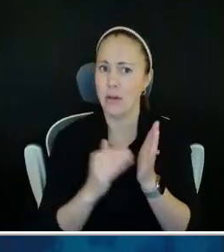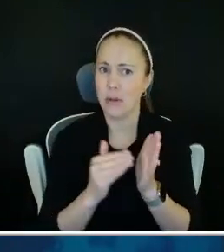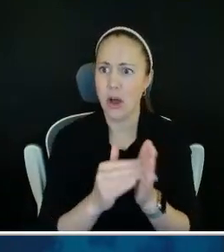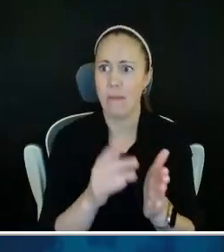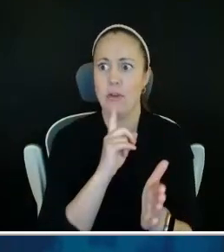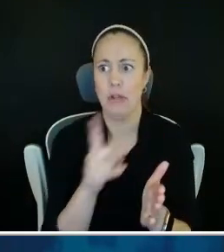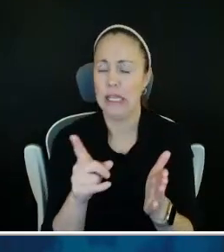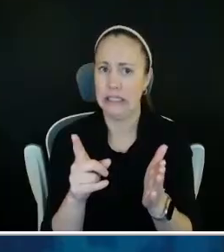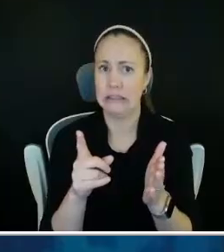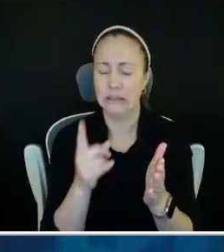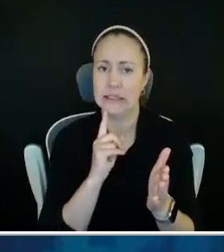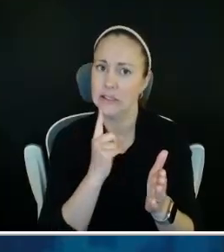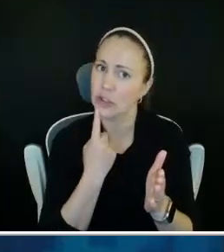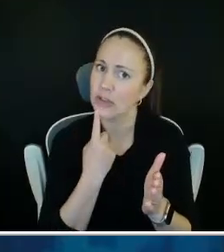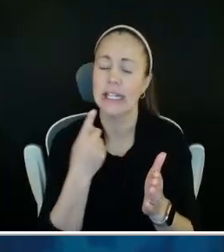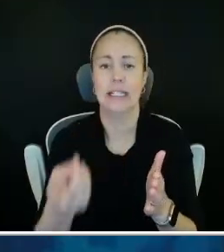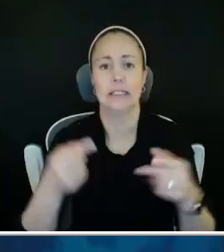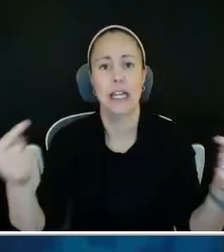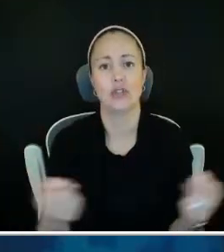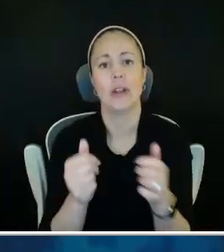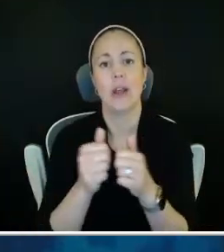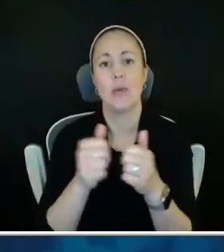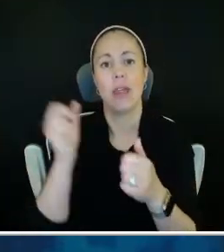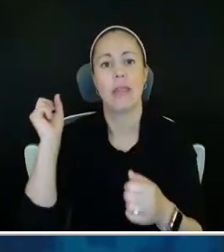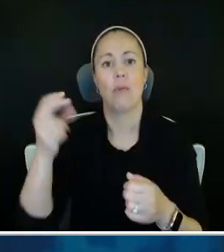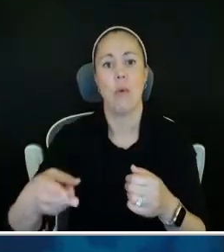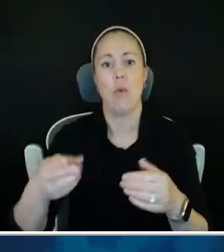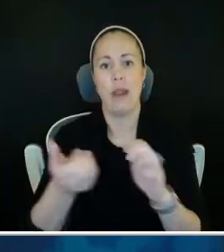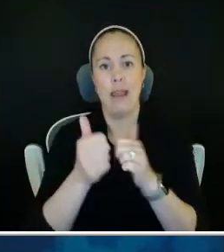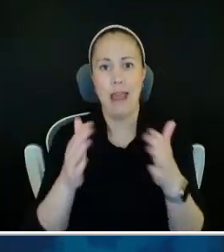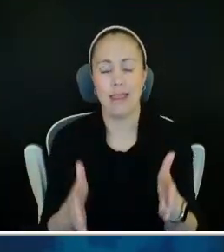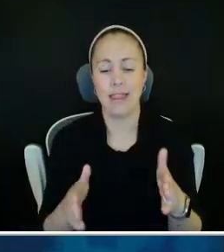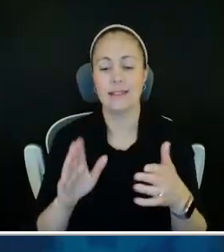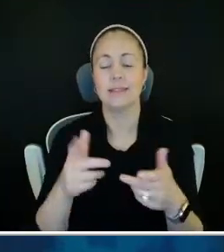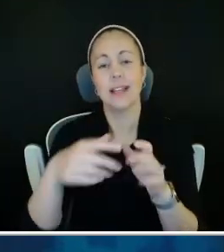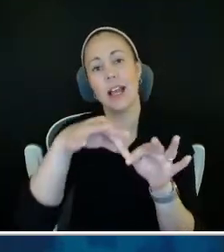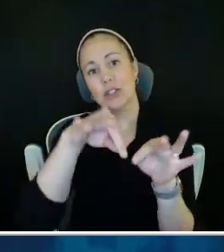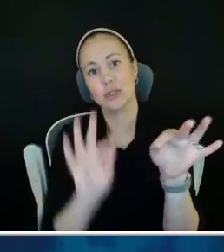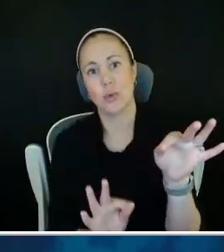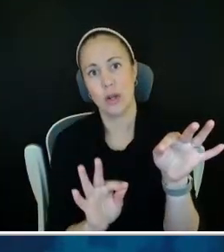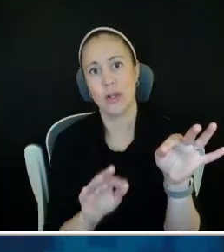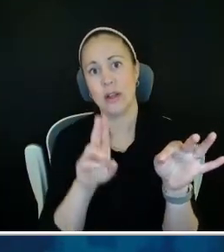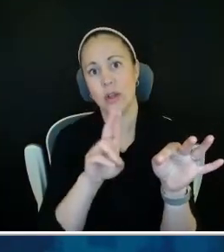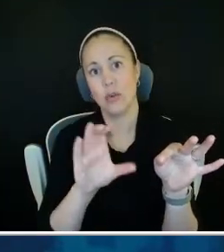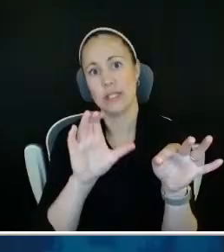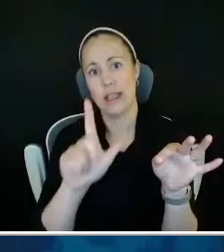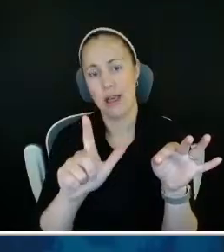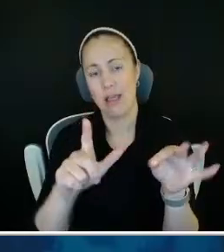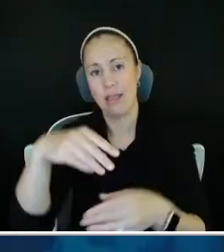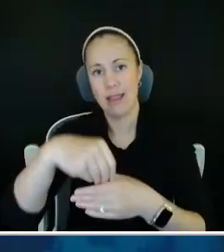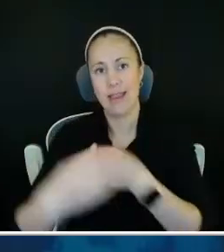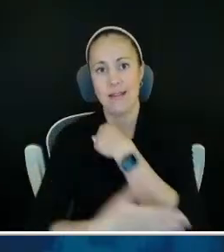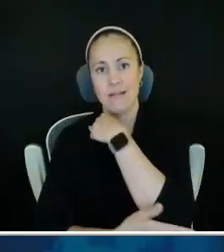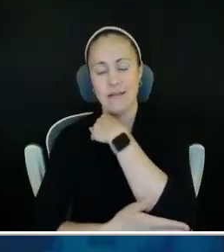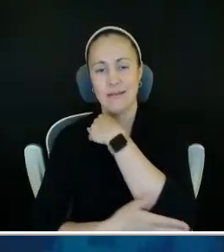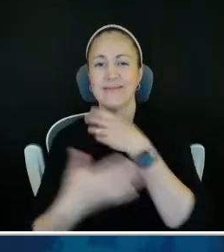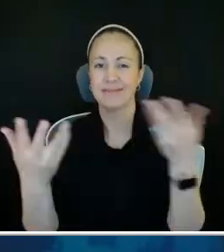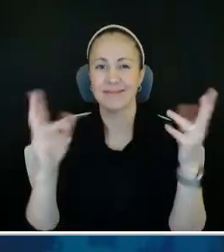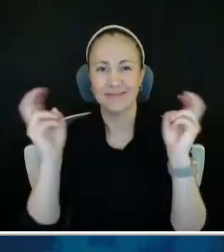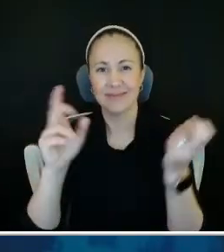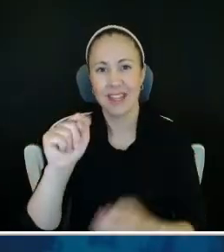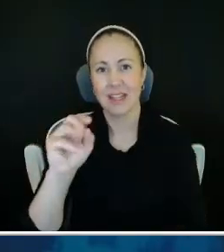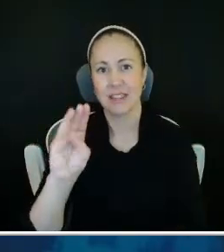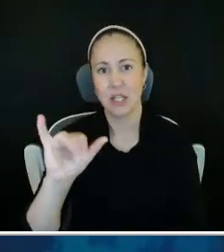throwing athletes. A torn UCL in the elbow. It's also known as a Tommy John injury. And for DeSoto High School softball player